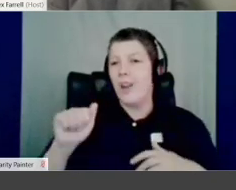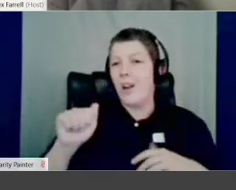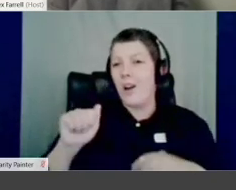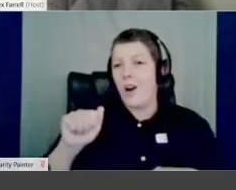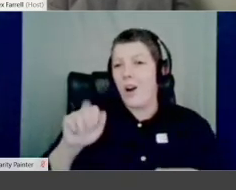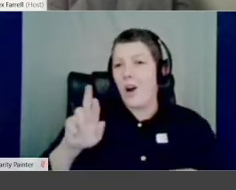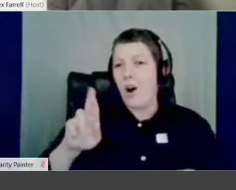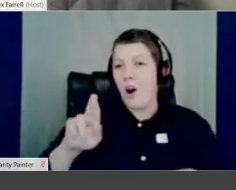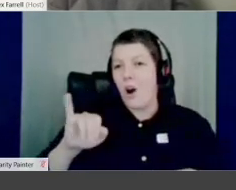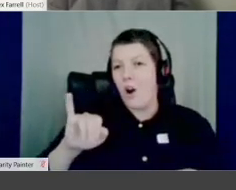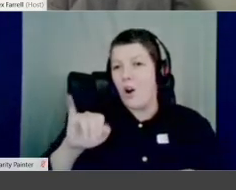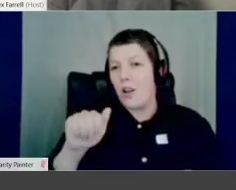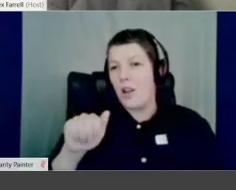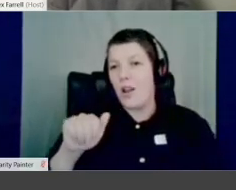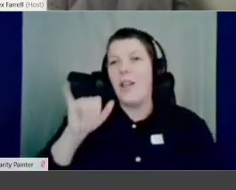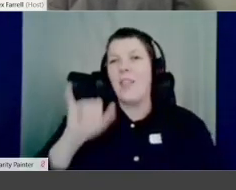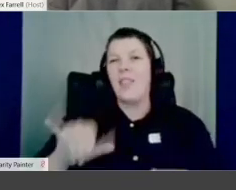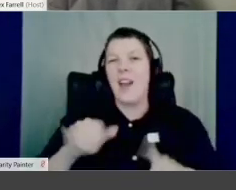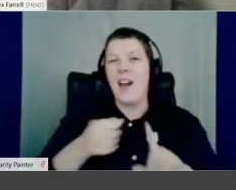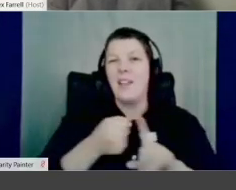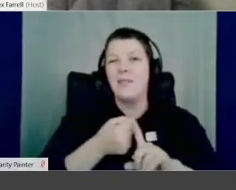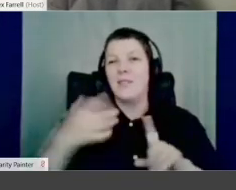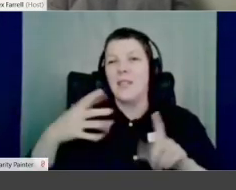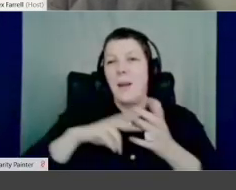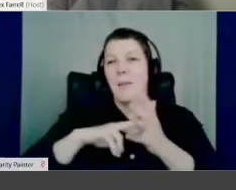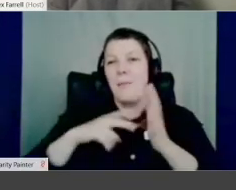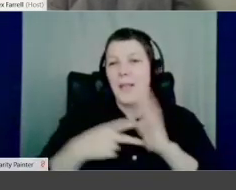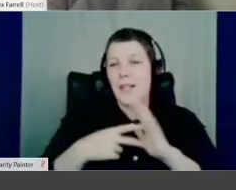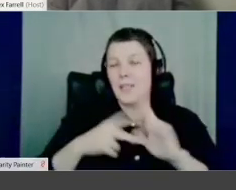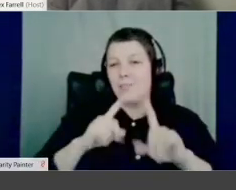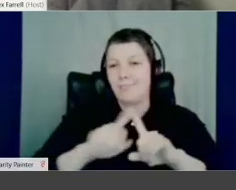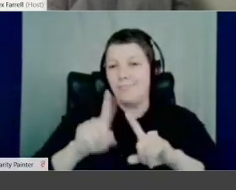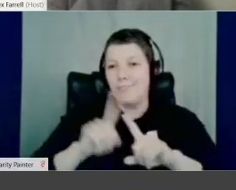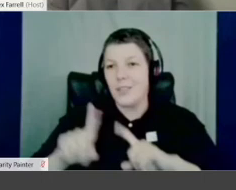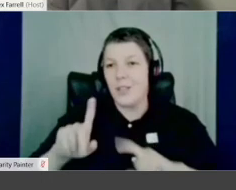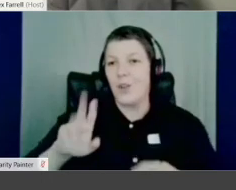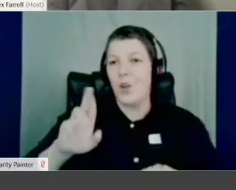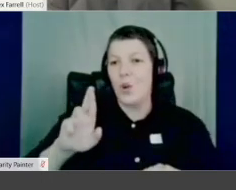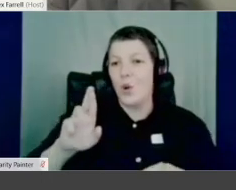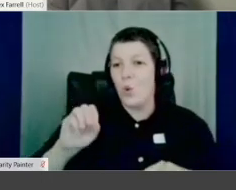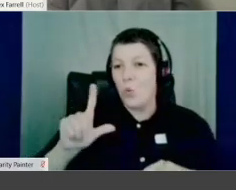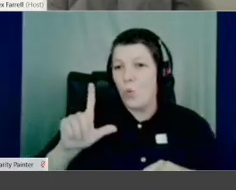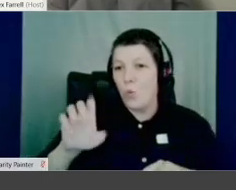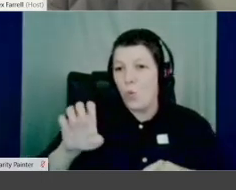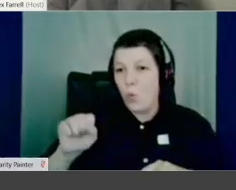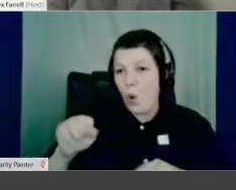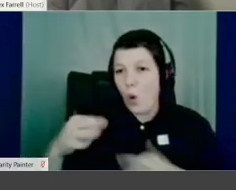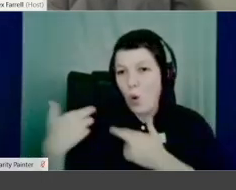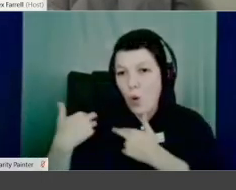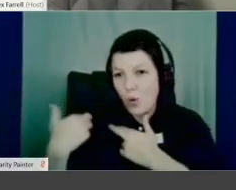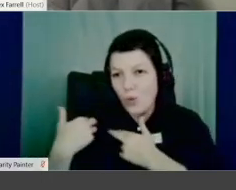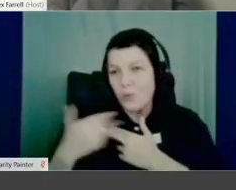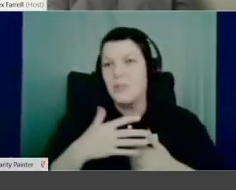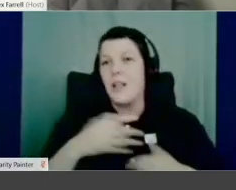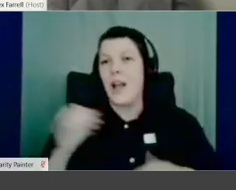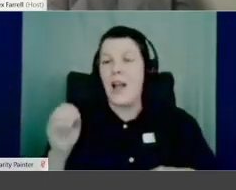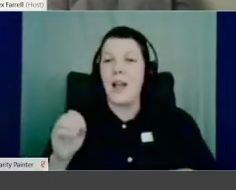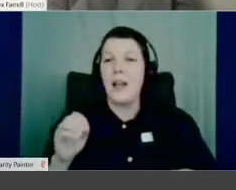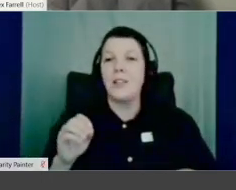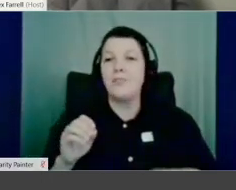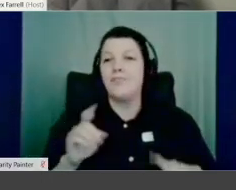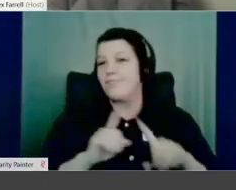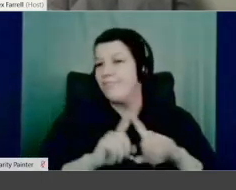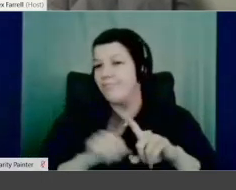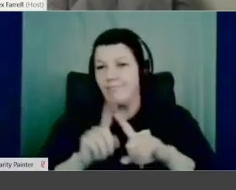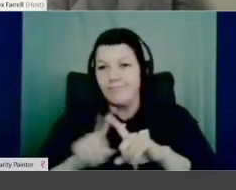like getting much better arsenal of tools that we can employ to tell screen readers what to